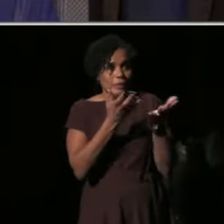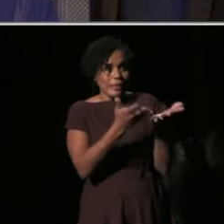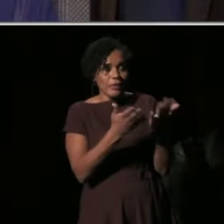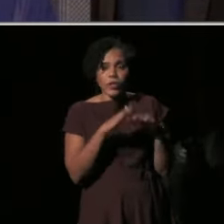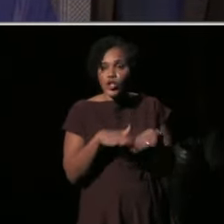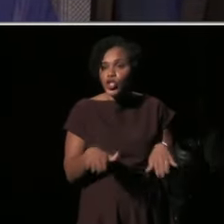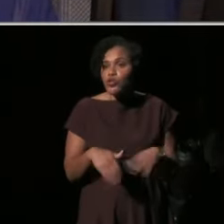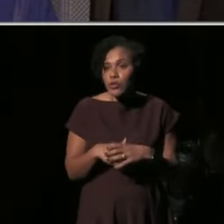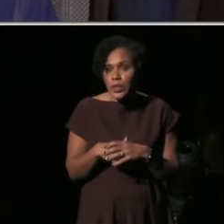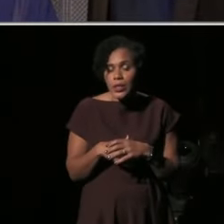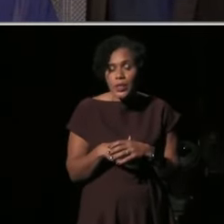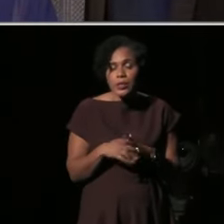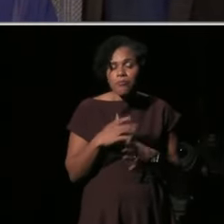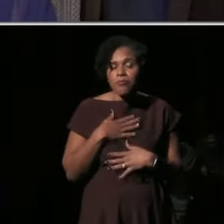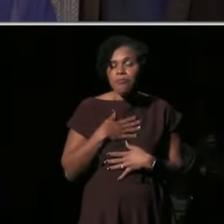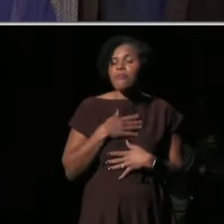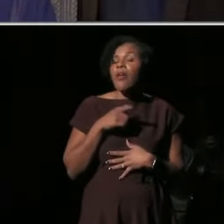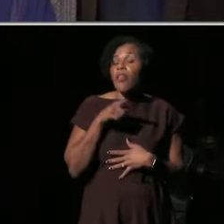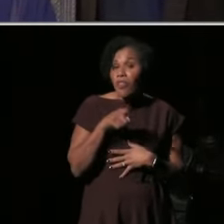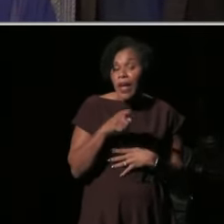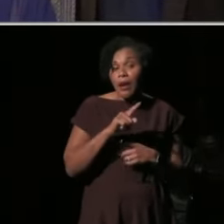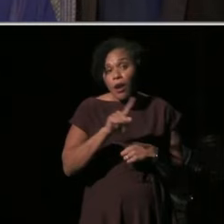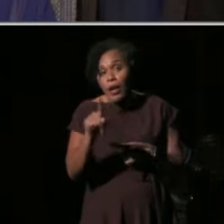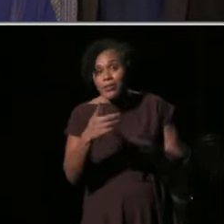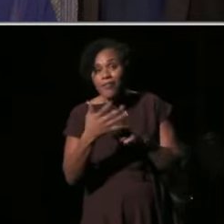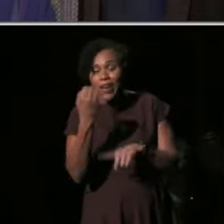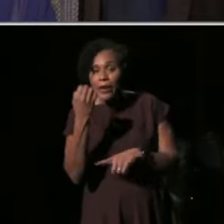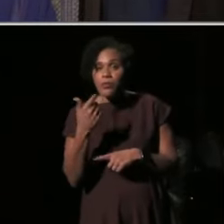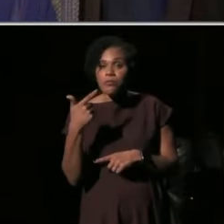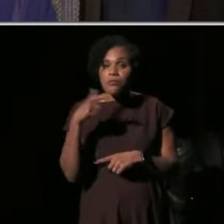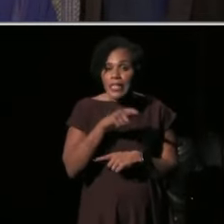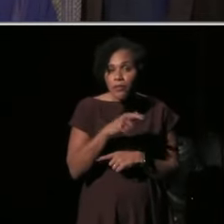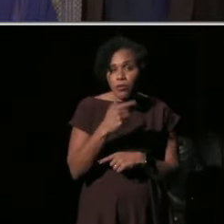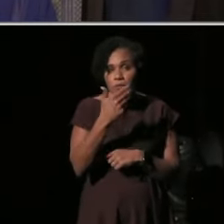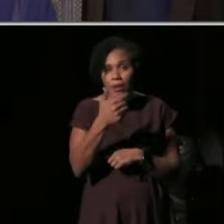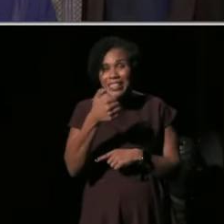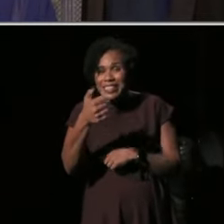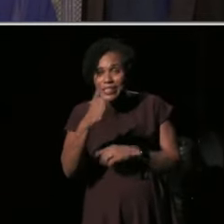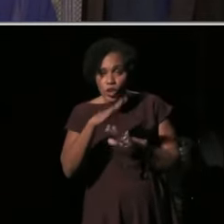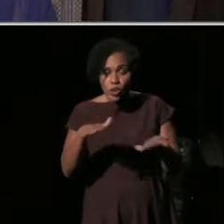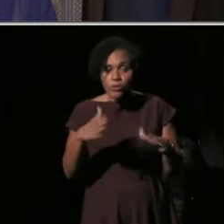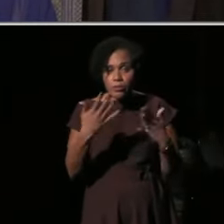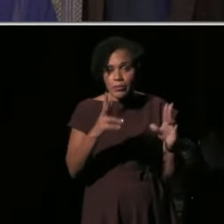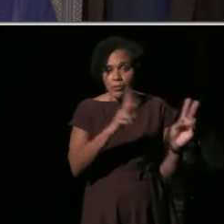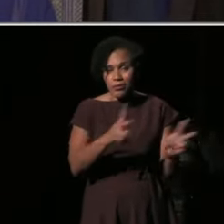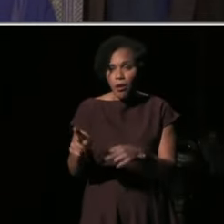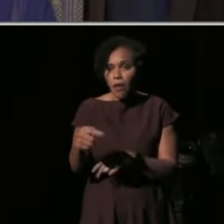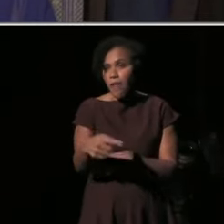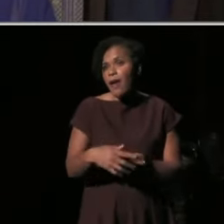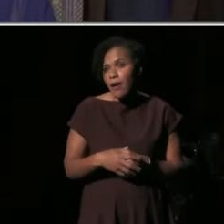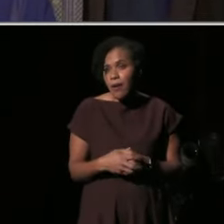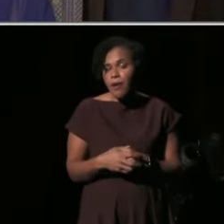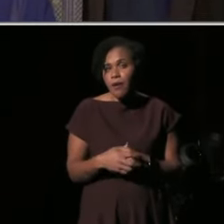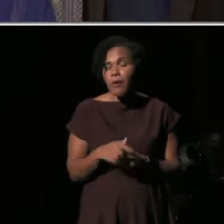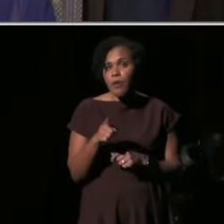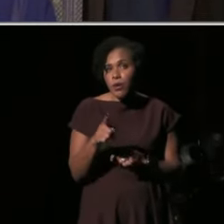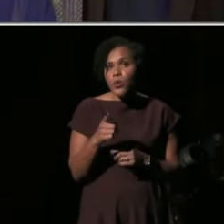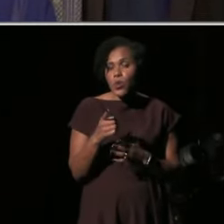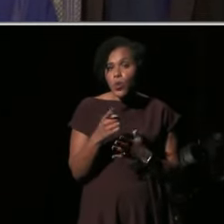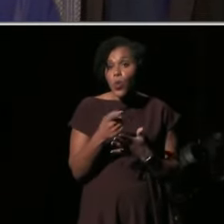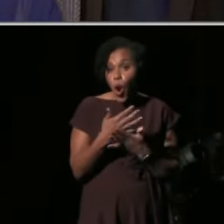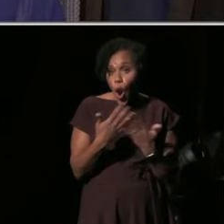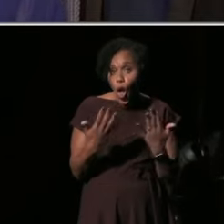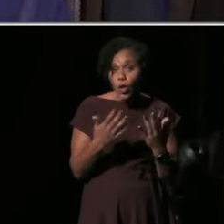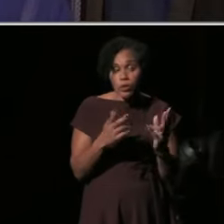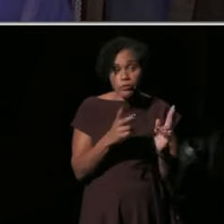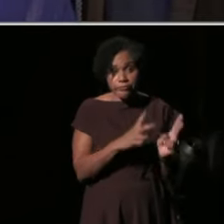and it was then discovered that 796 children died there and significant quantities of remains